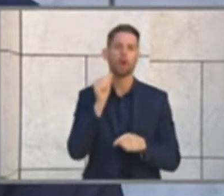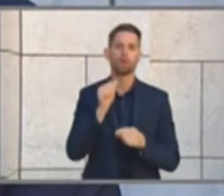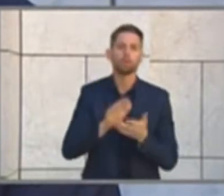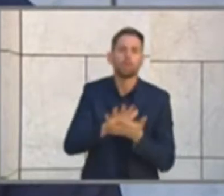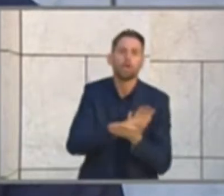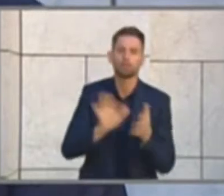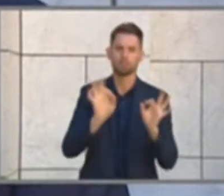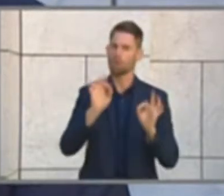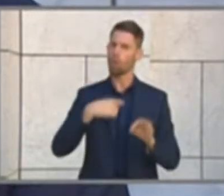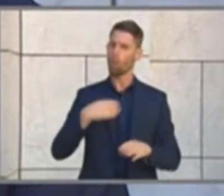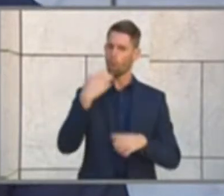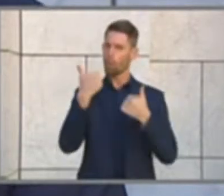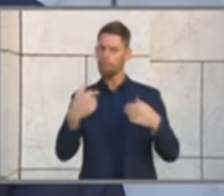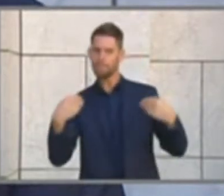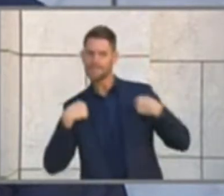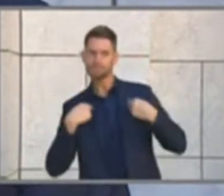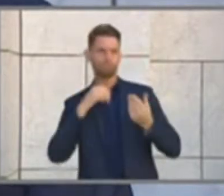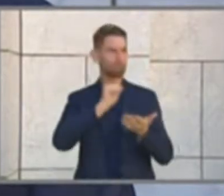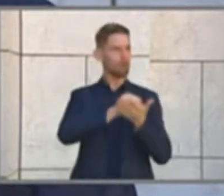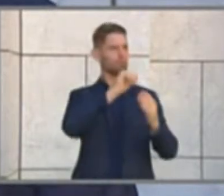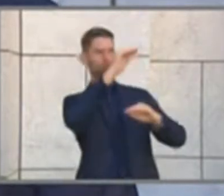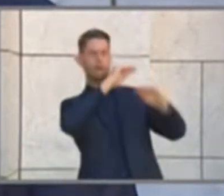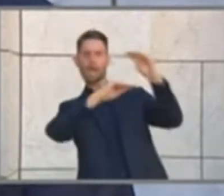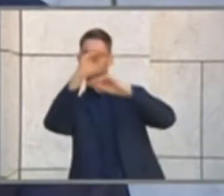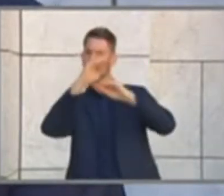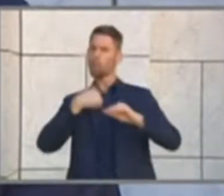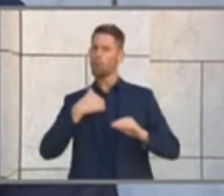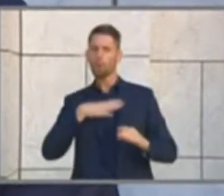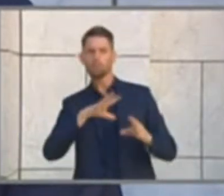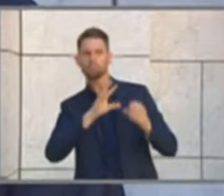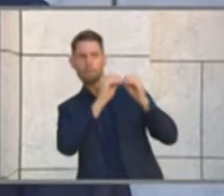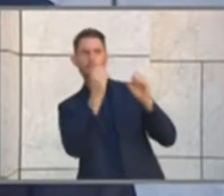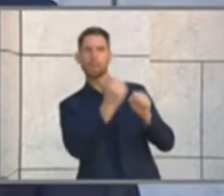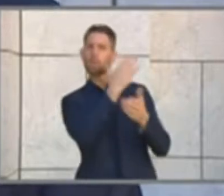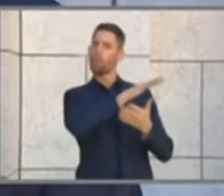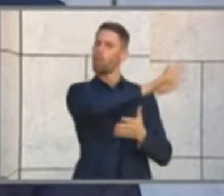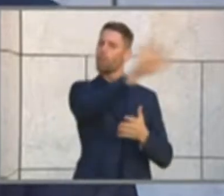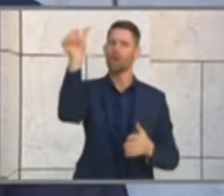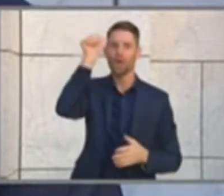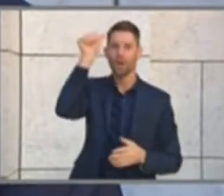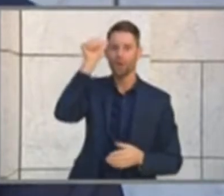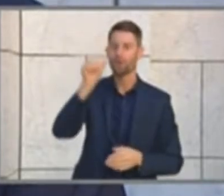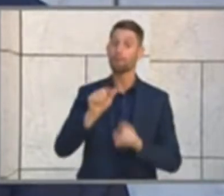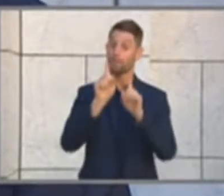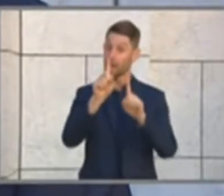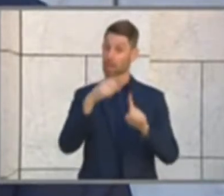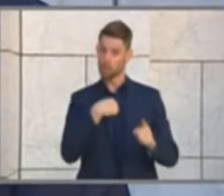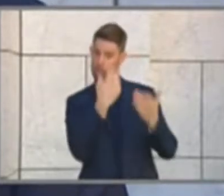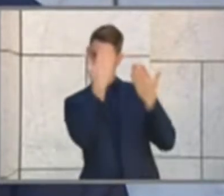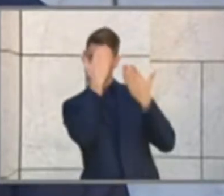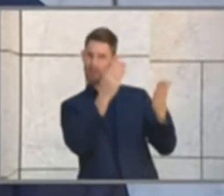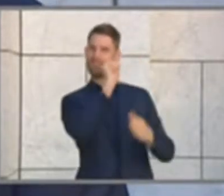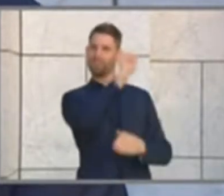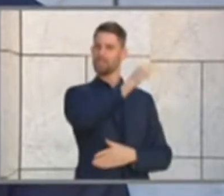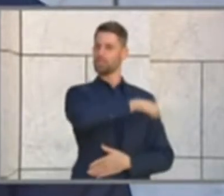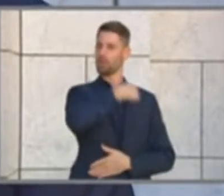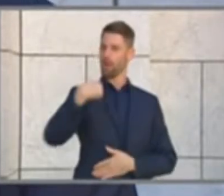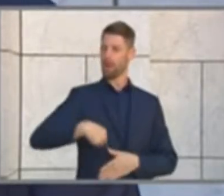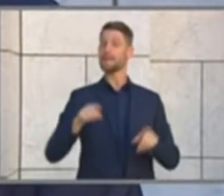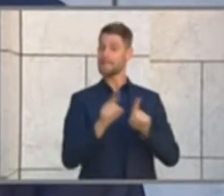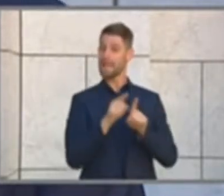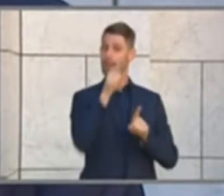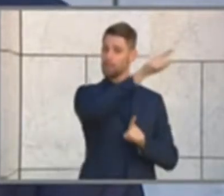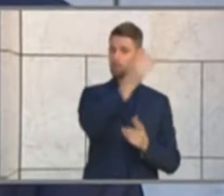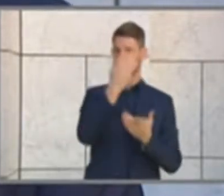great thing about sovereignty is we always respect the sovereignty of other nations, and we simply expect the same in